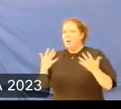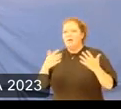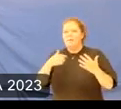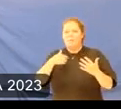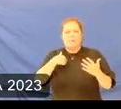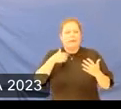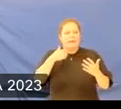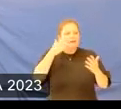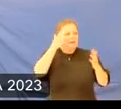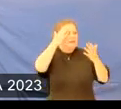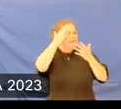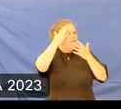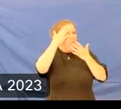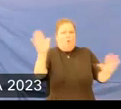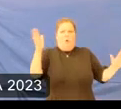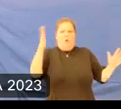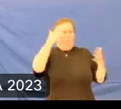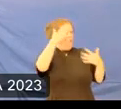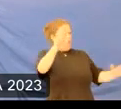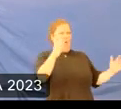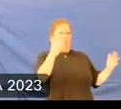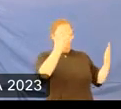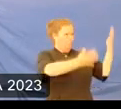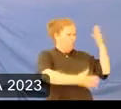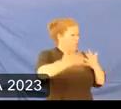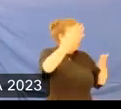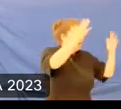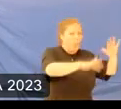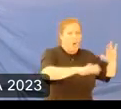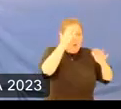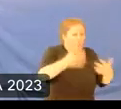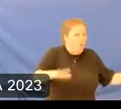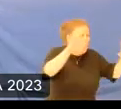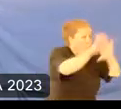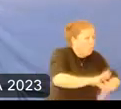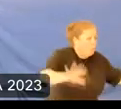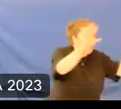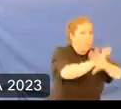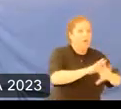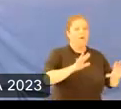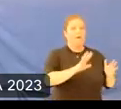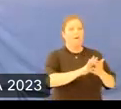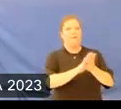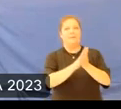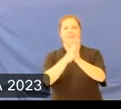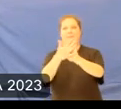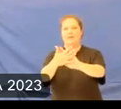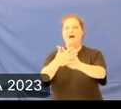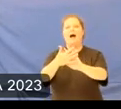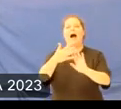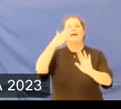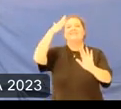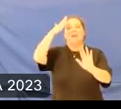that which are known unknowns? That's to say, dark matter. And my answer will